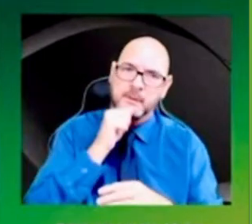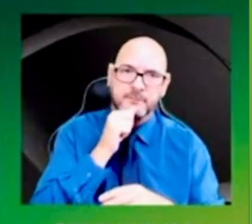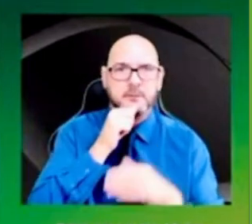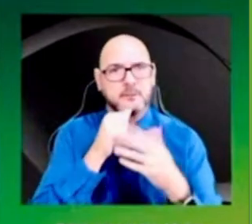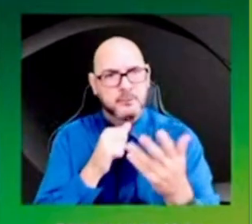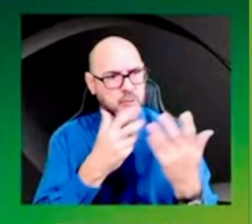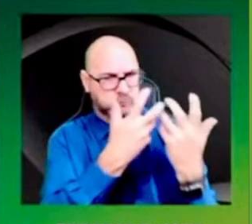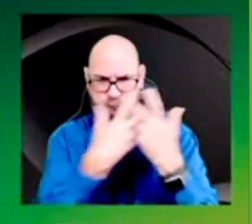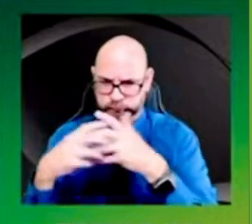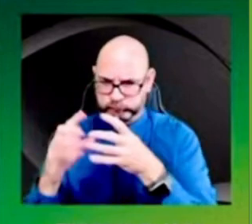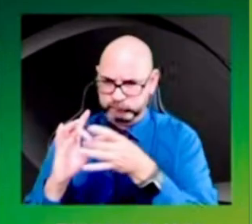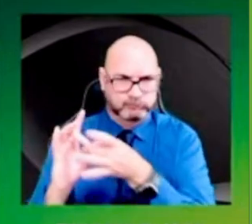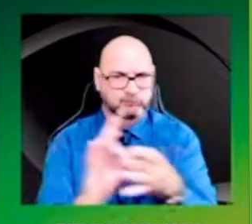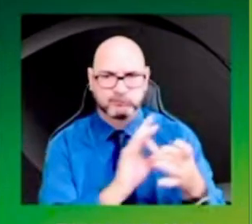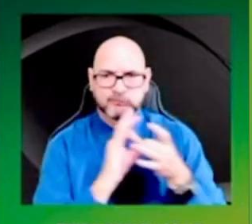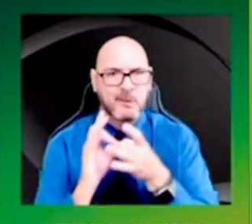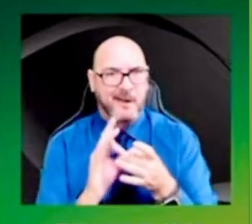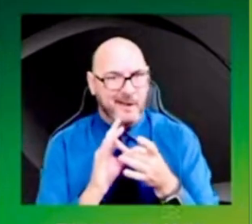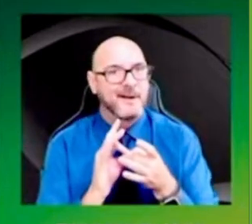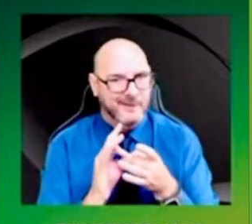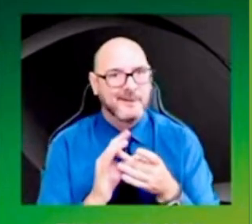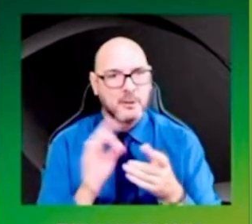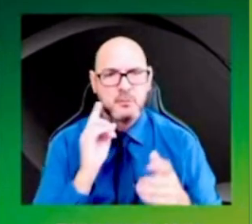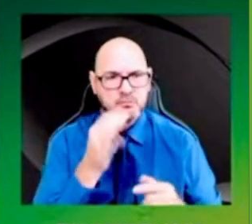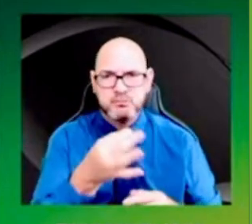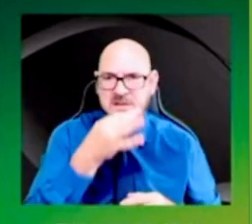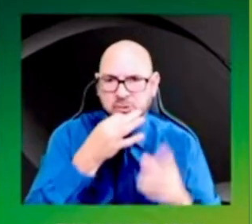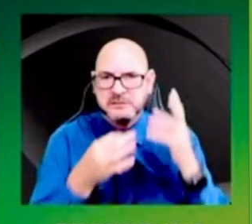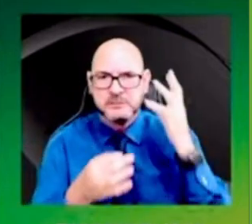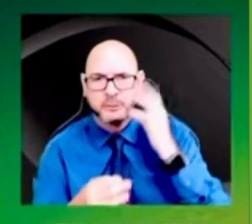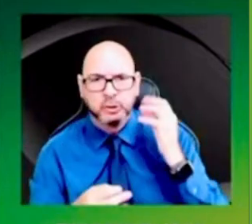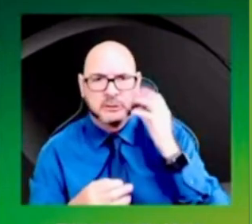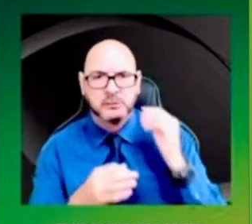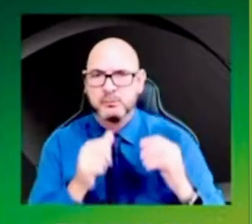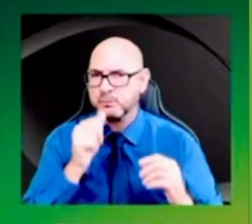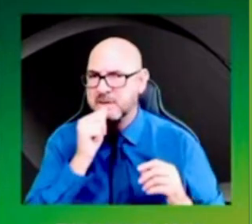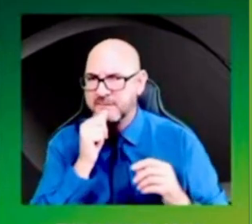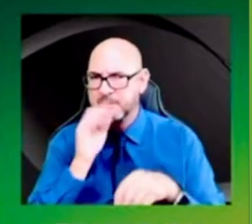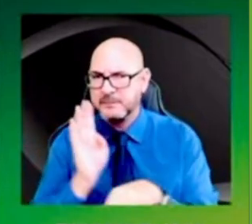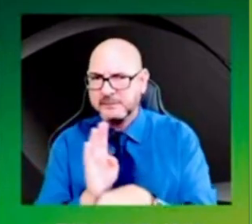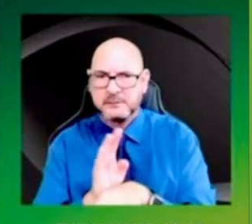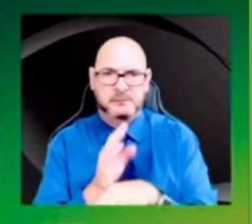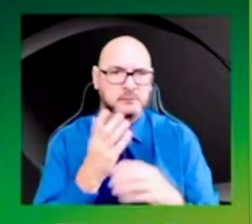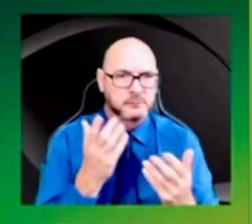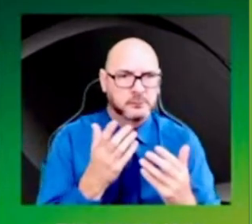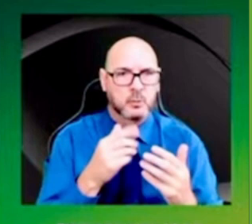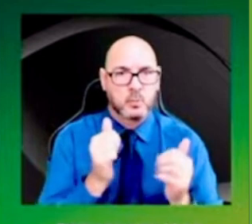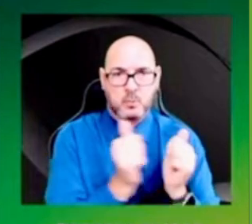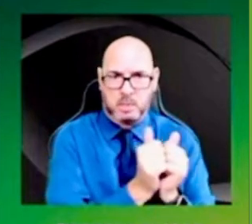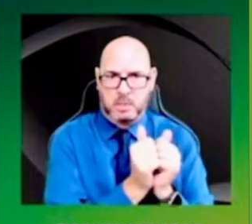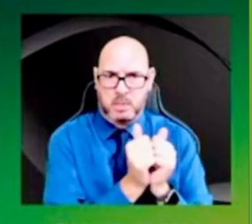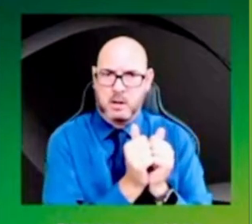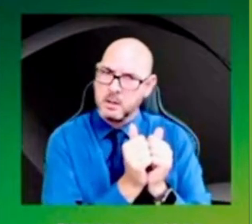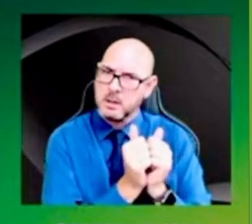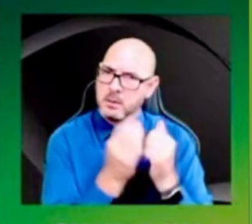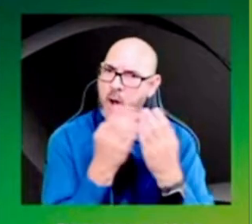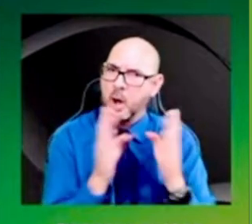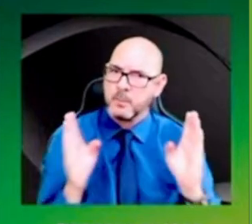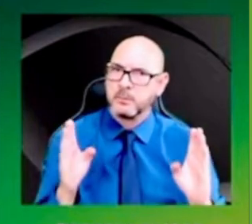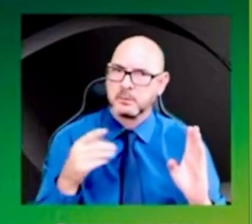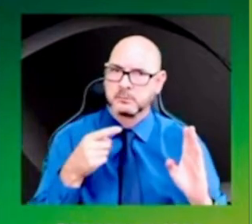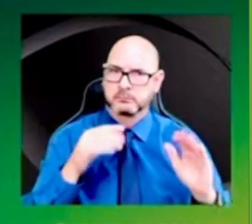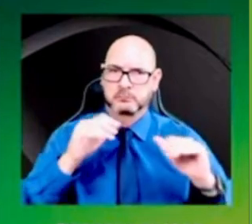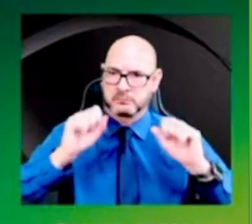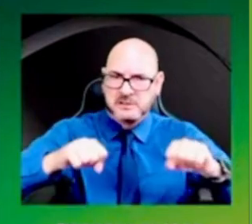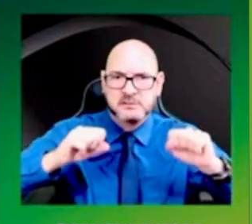the experience of the private sector with the reach and capacity of the public sector. By working together, I